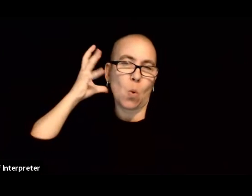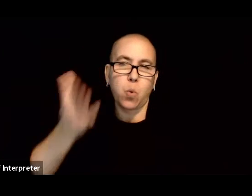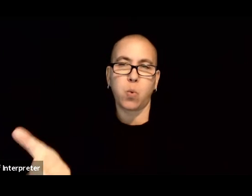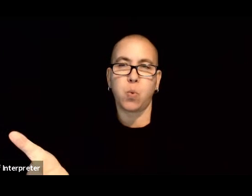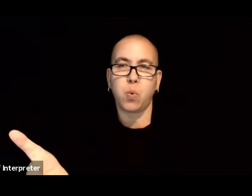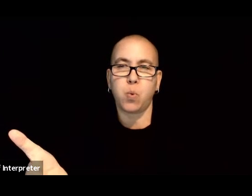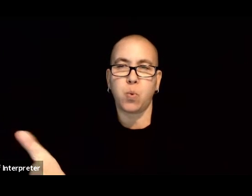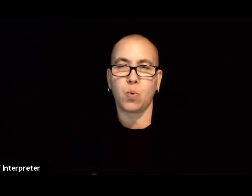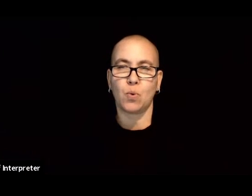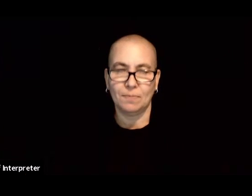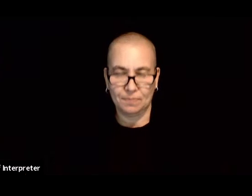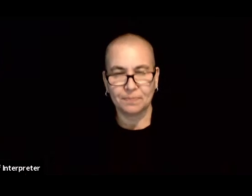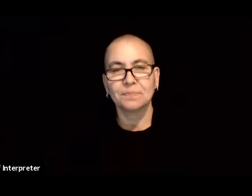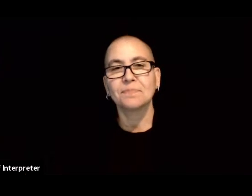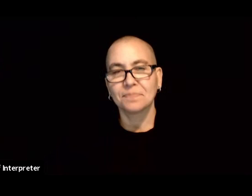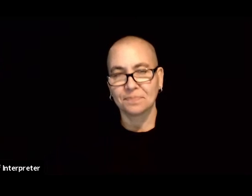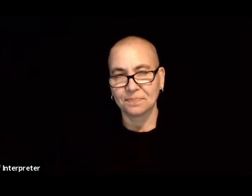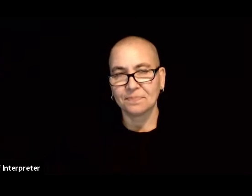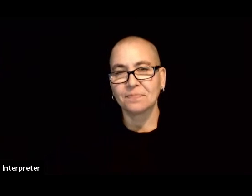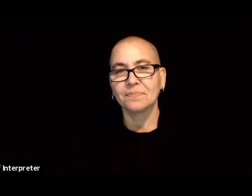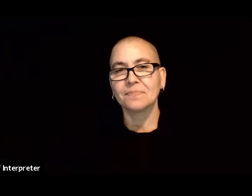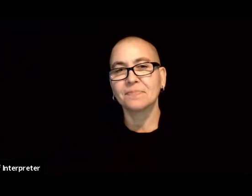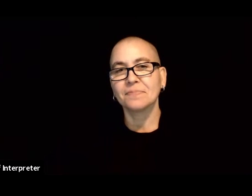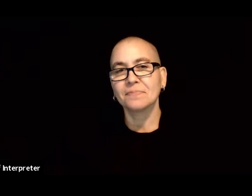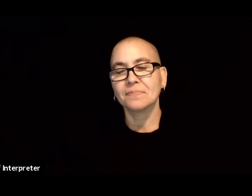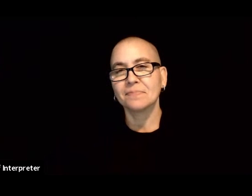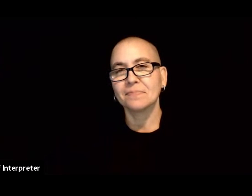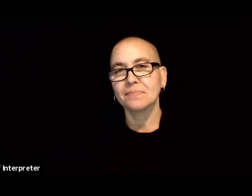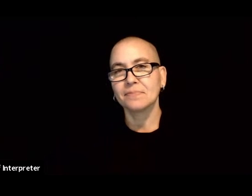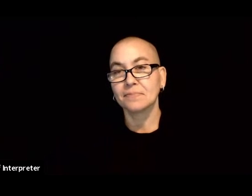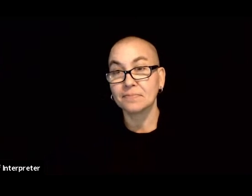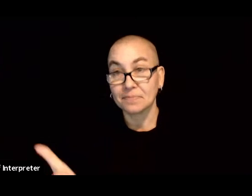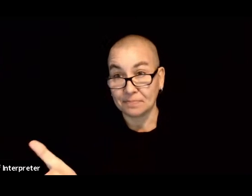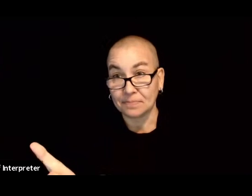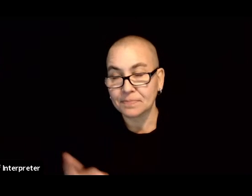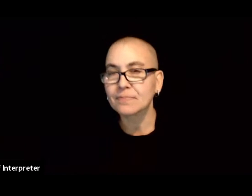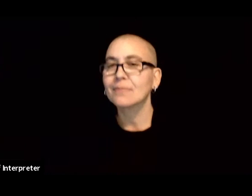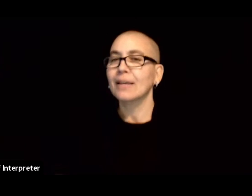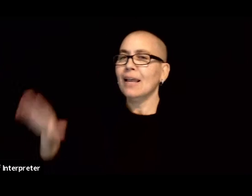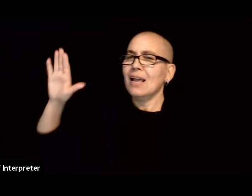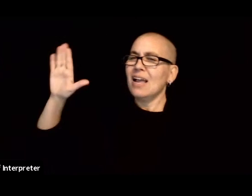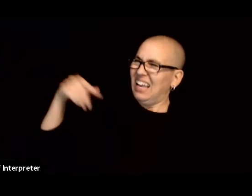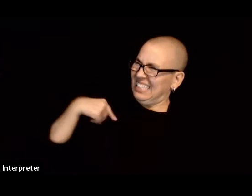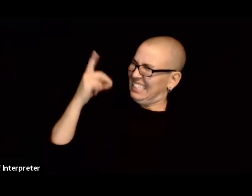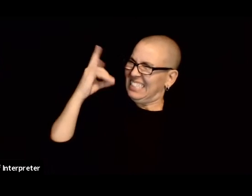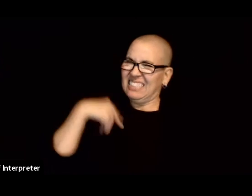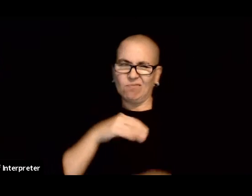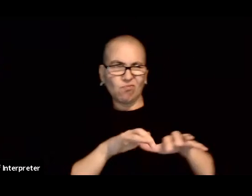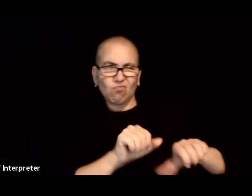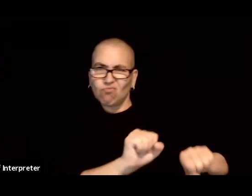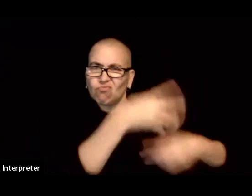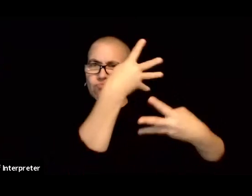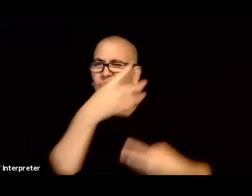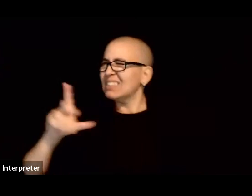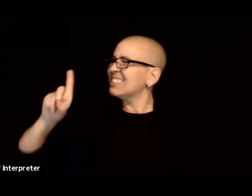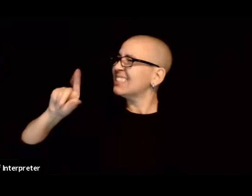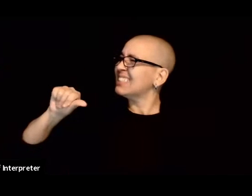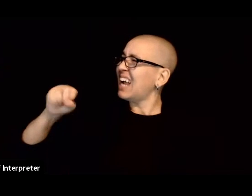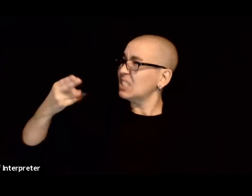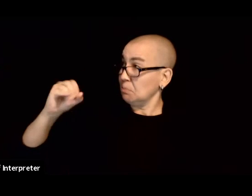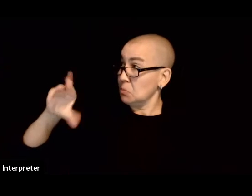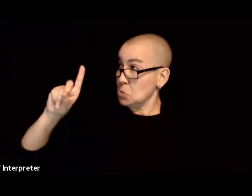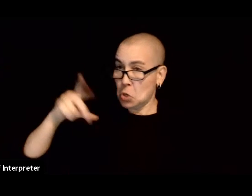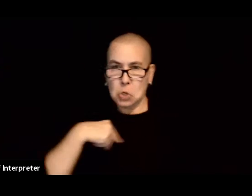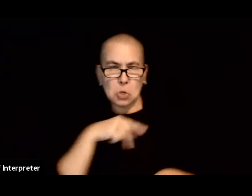Hi again. So I was just checking out the dashboard here, and 3 out of the 5 dial back measures are in